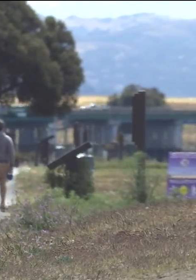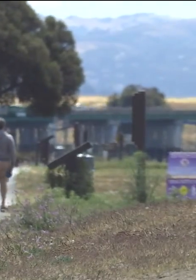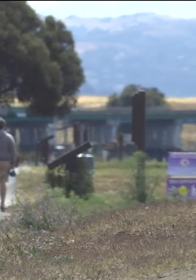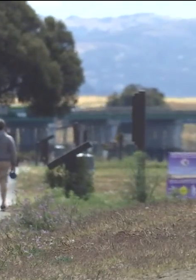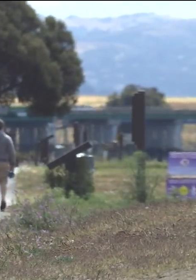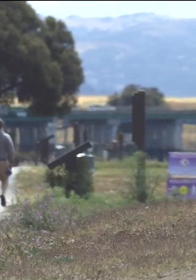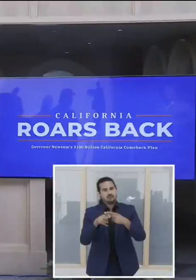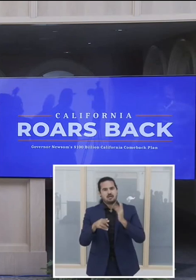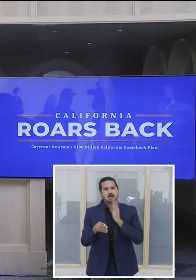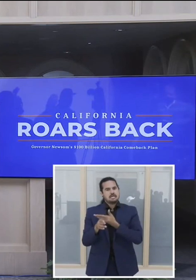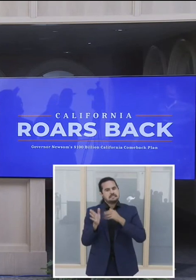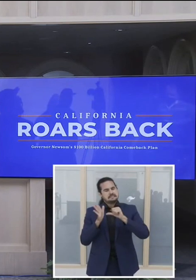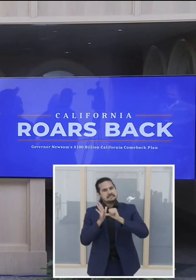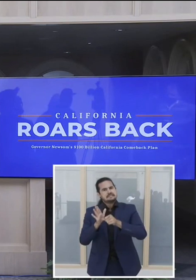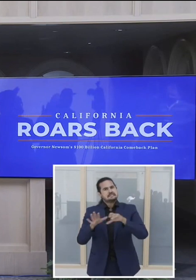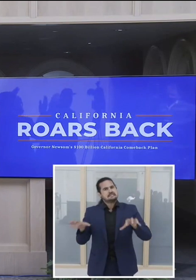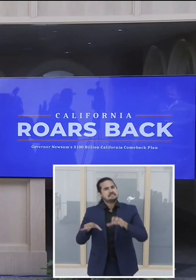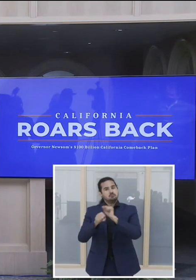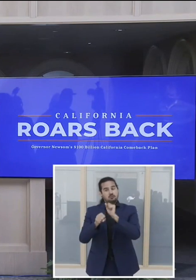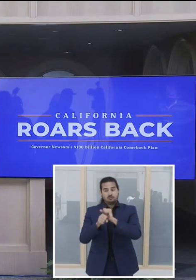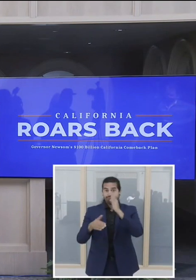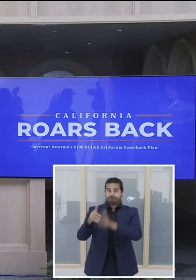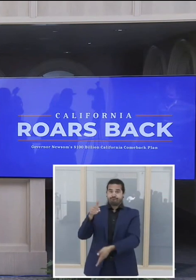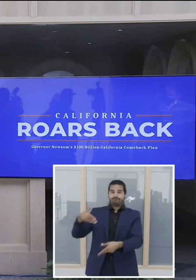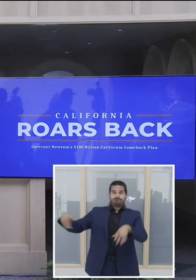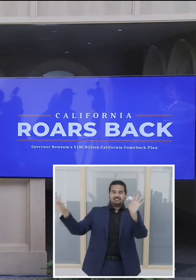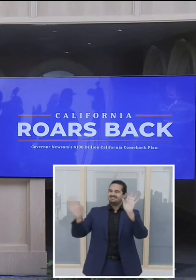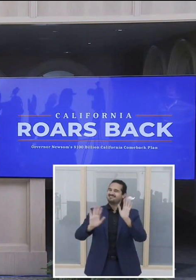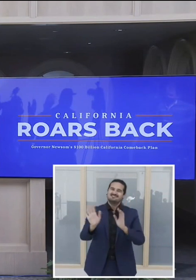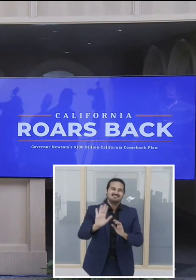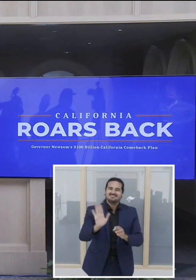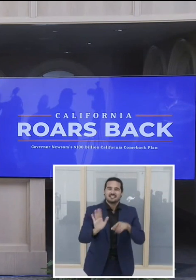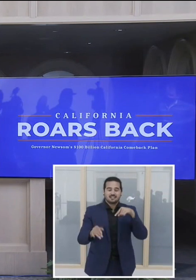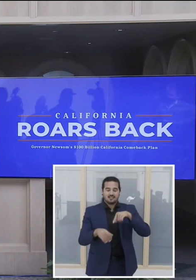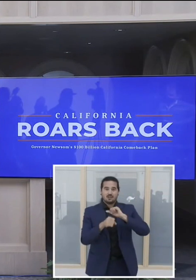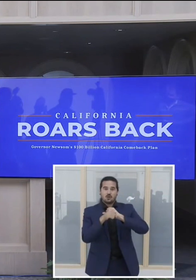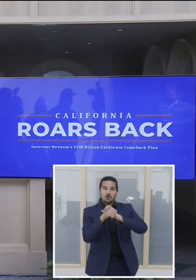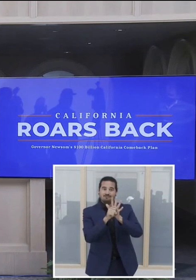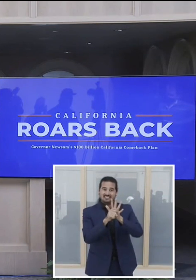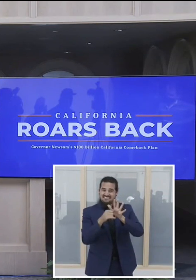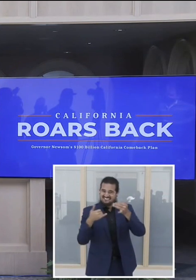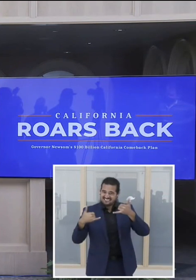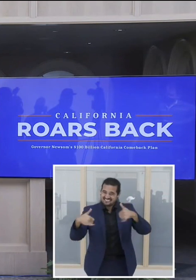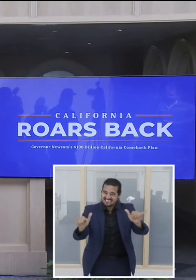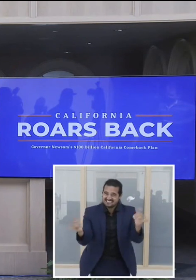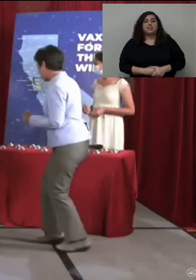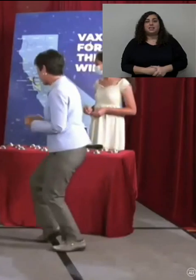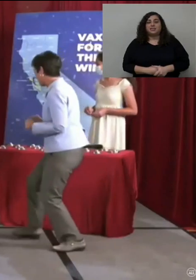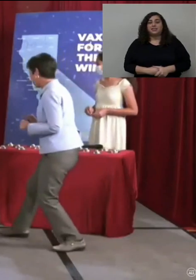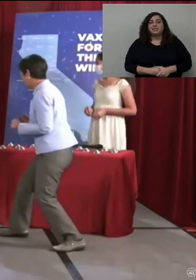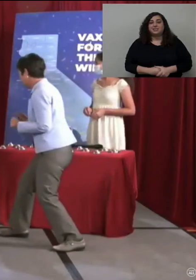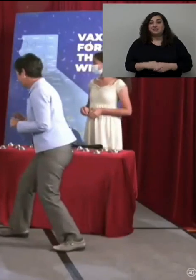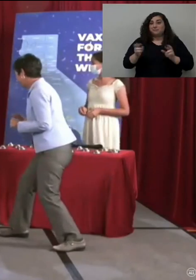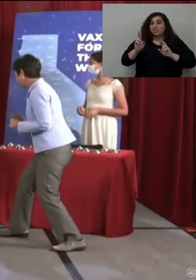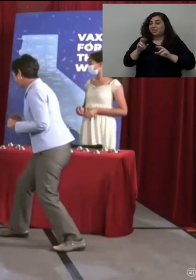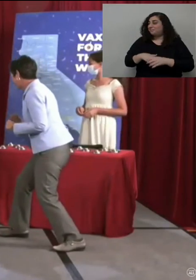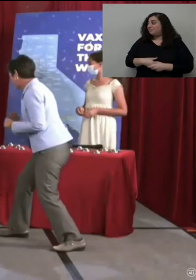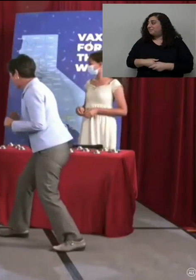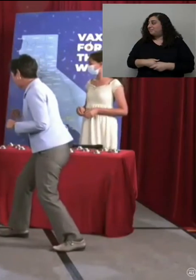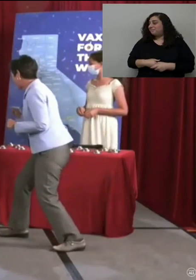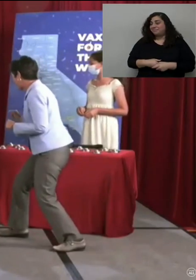the football tomorrow. It's not mission accomplished tomorrow. This virus is not going away tomorrow. This pandemic's not behind us tomorrow. Tomorrow, 10